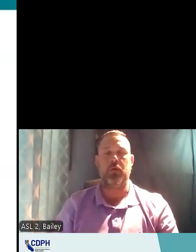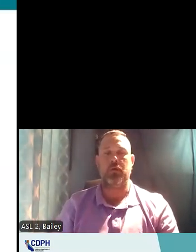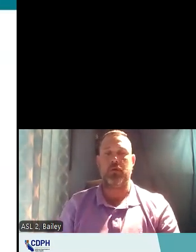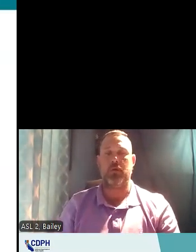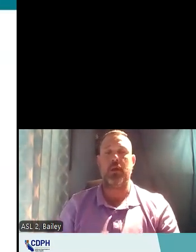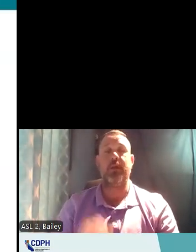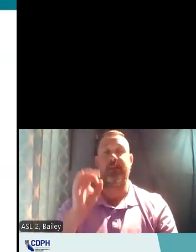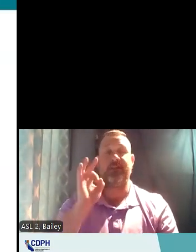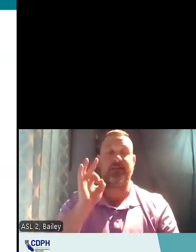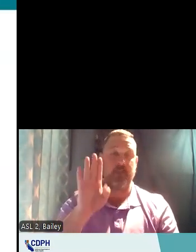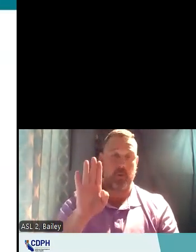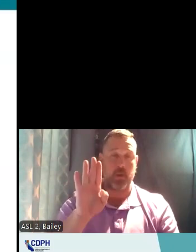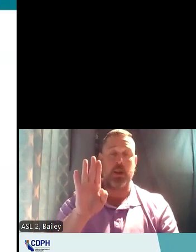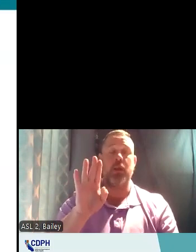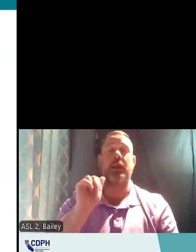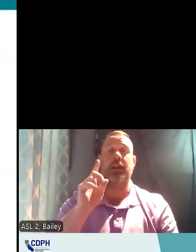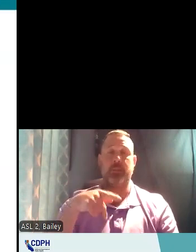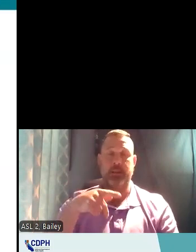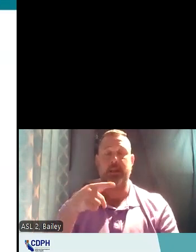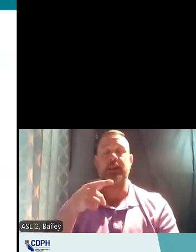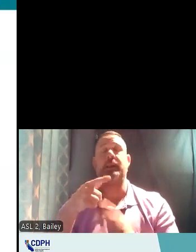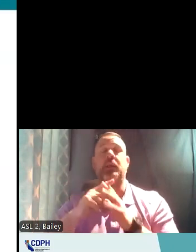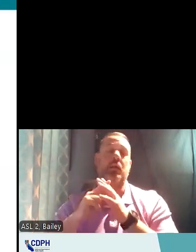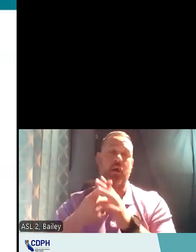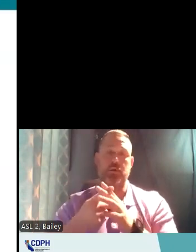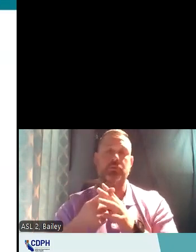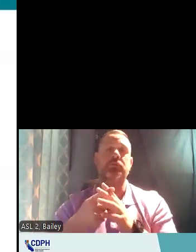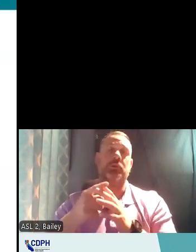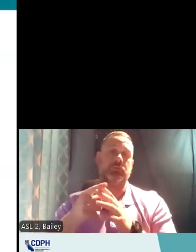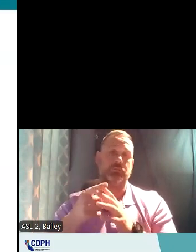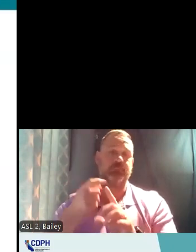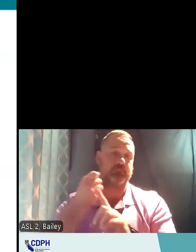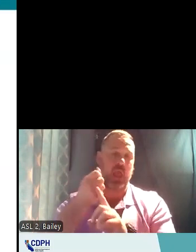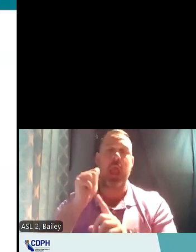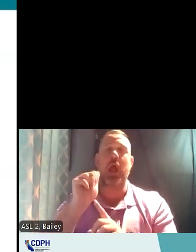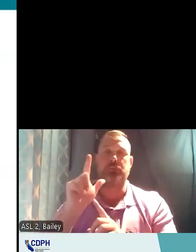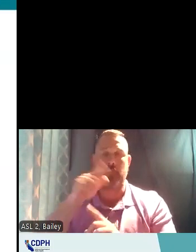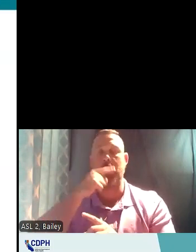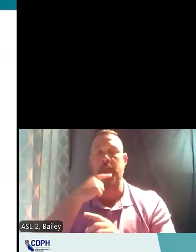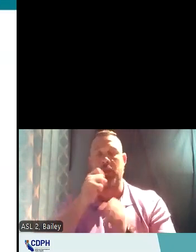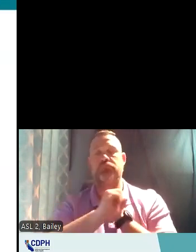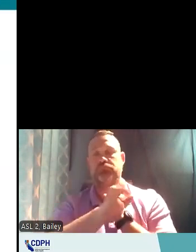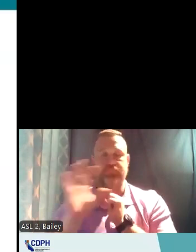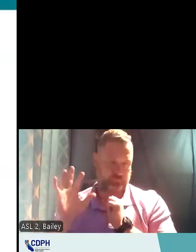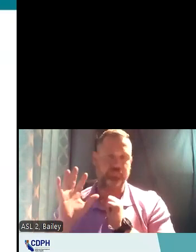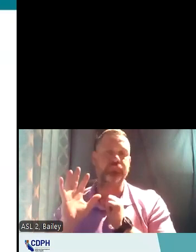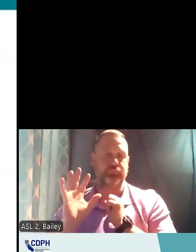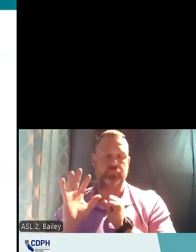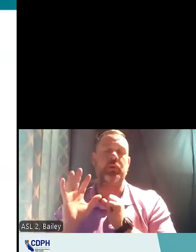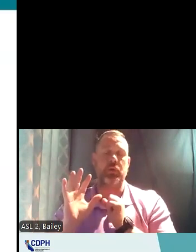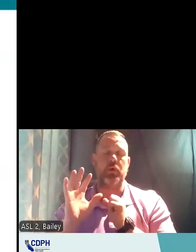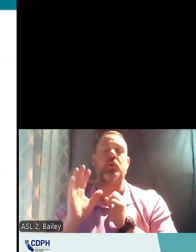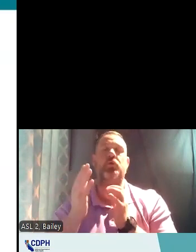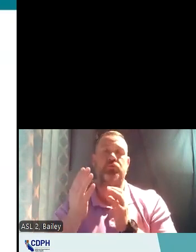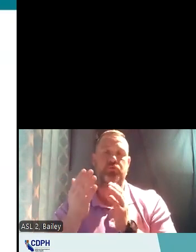In February of this year, ADP launched the Take on Alzheimer's public awareness media campaign to promote